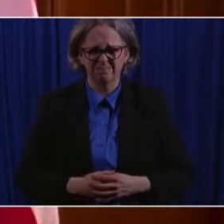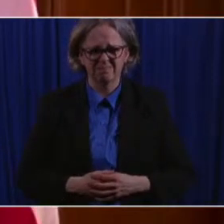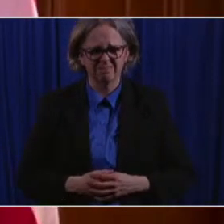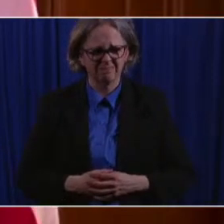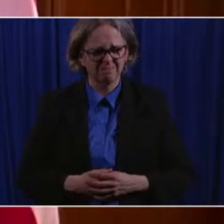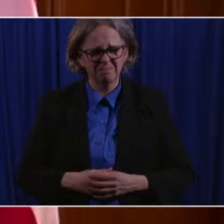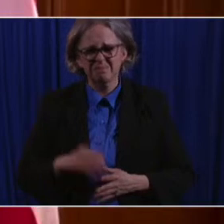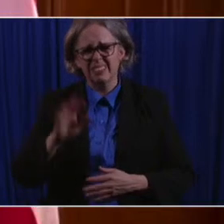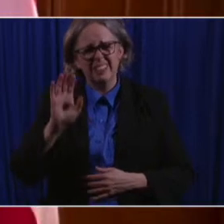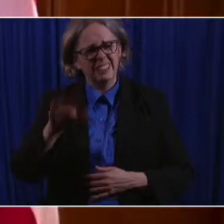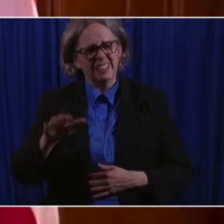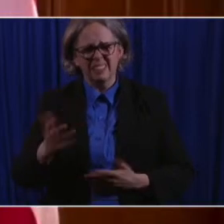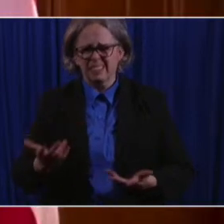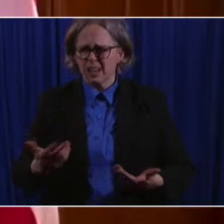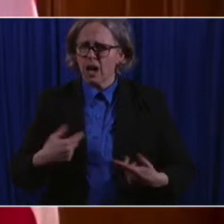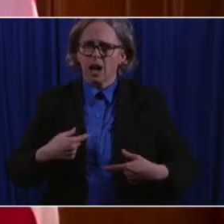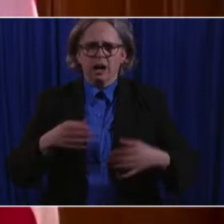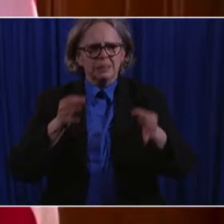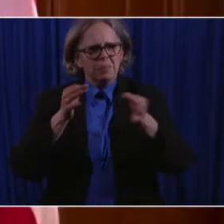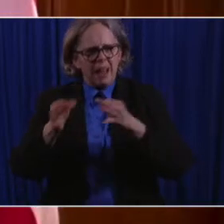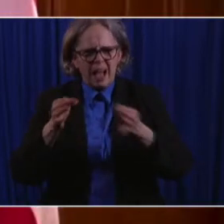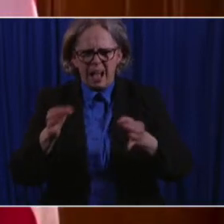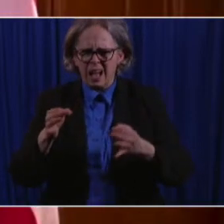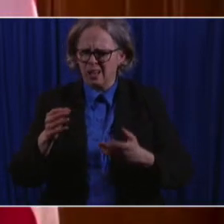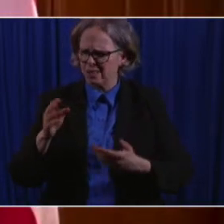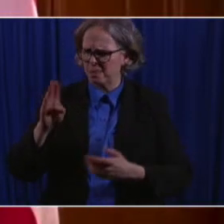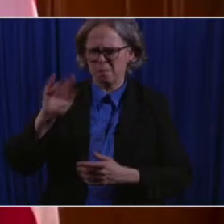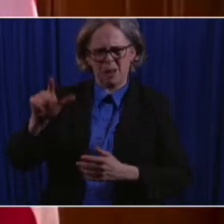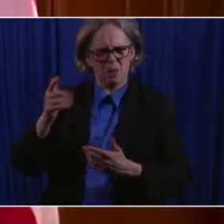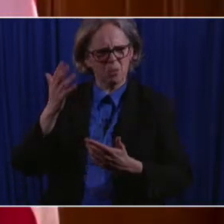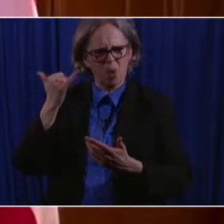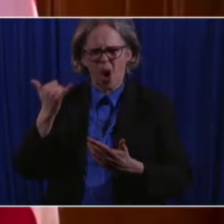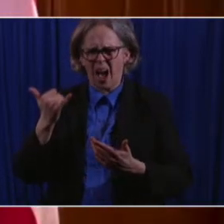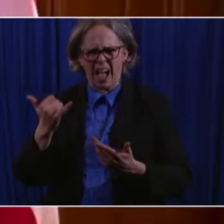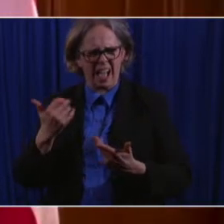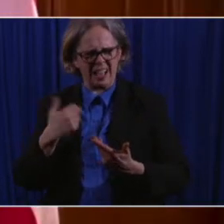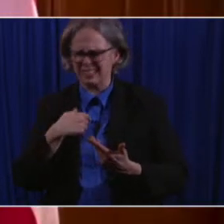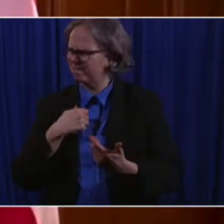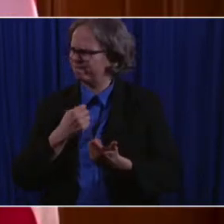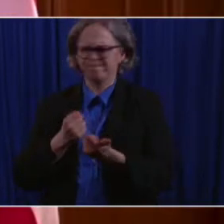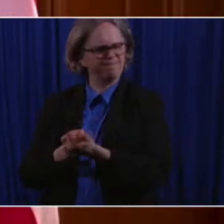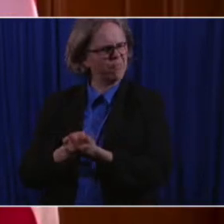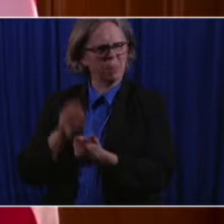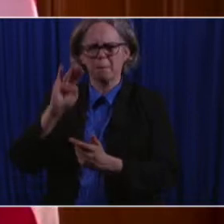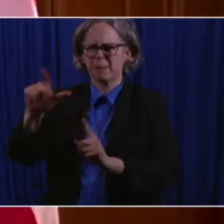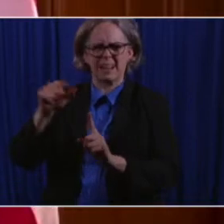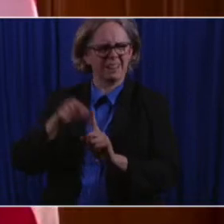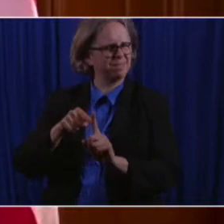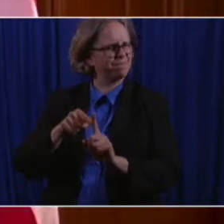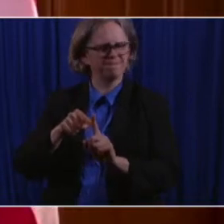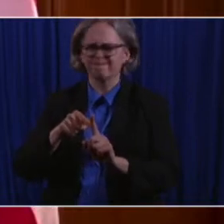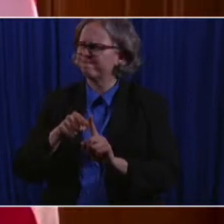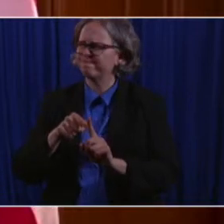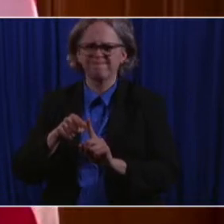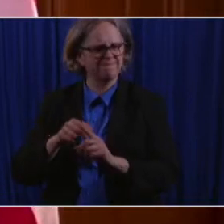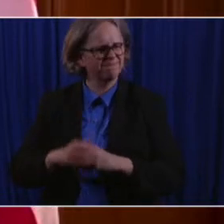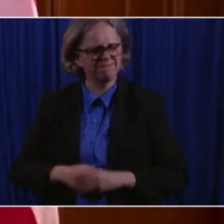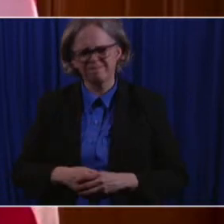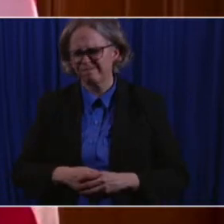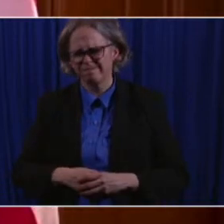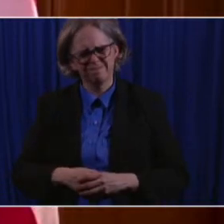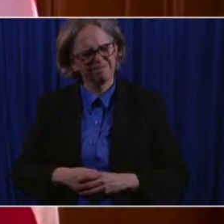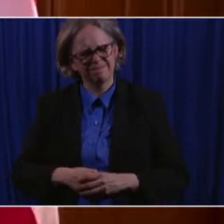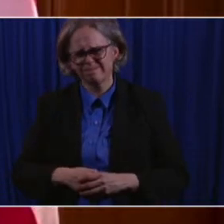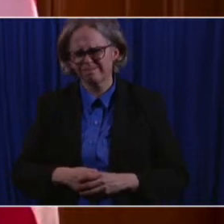General Assembly the problems with this bill did not come from what it will do with me